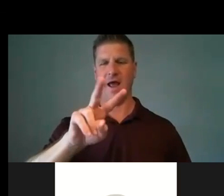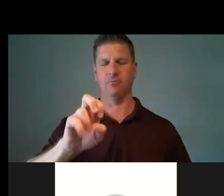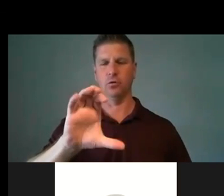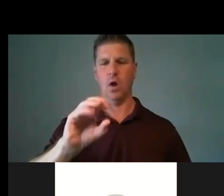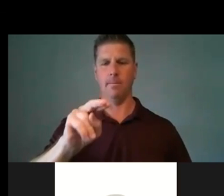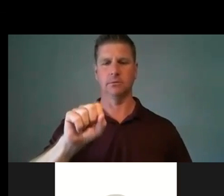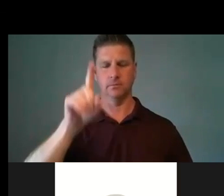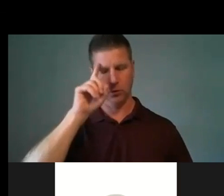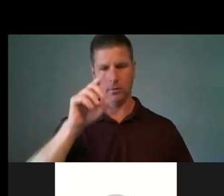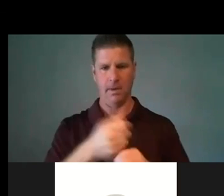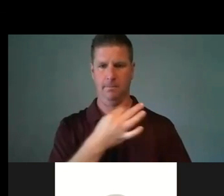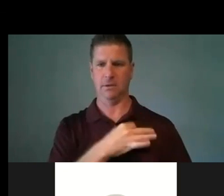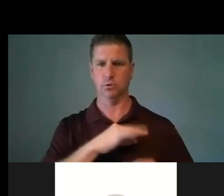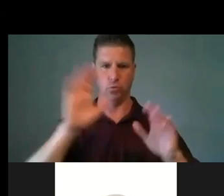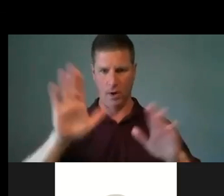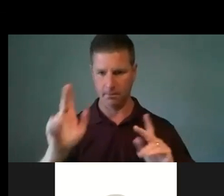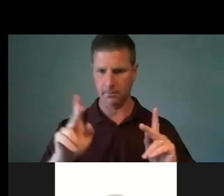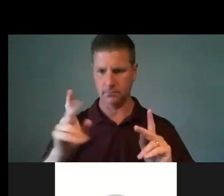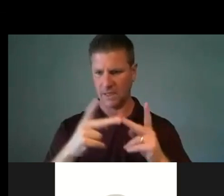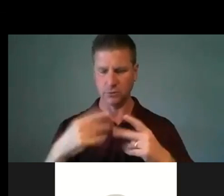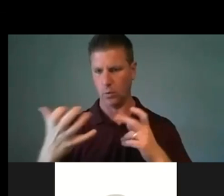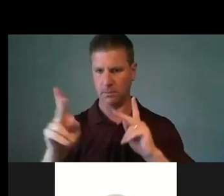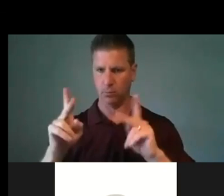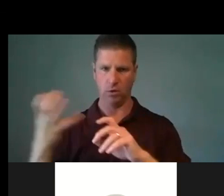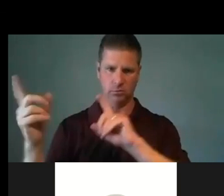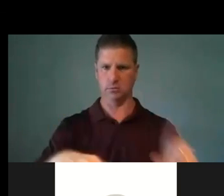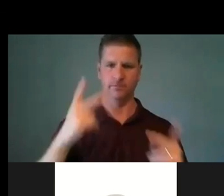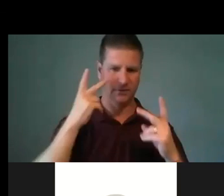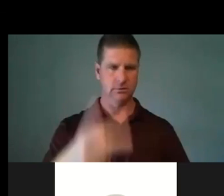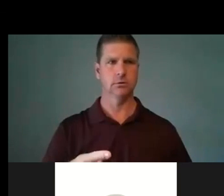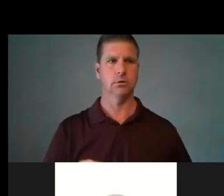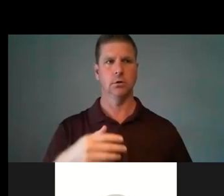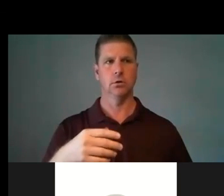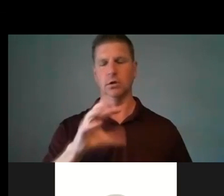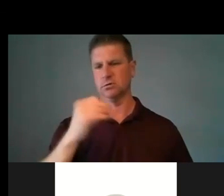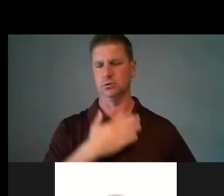making Pittsburgh just a great place to want to visit and work and enjoy. Thank you.